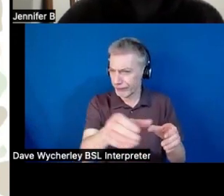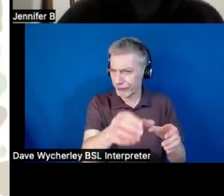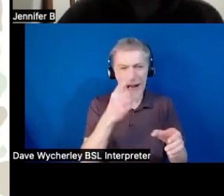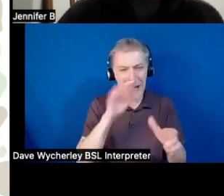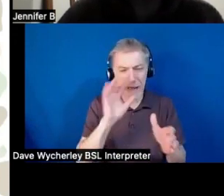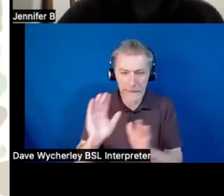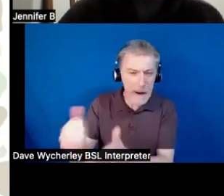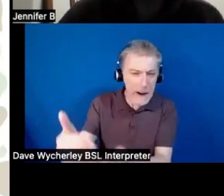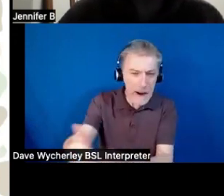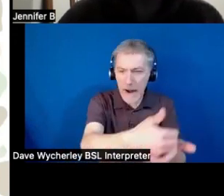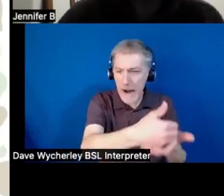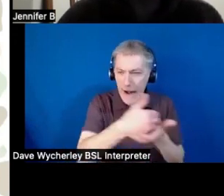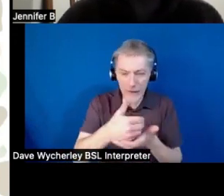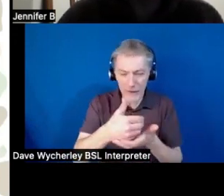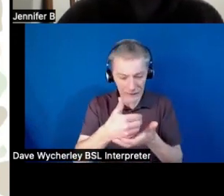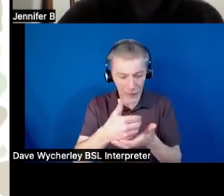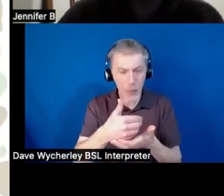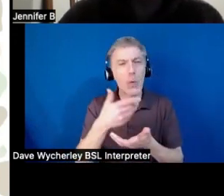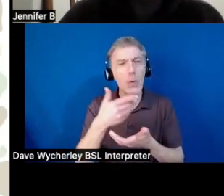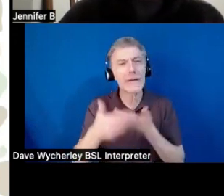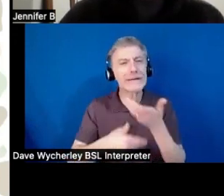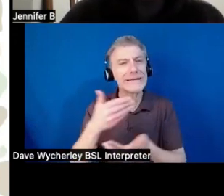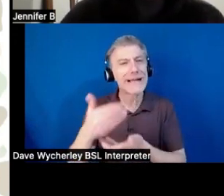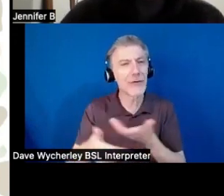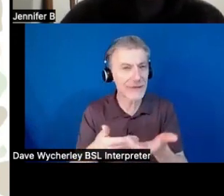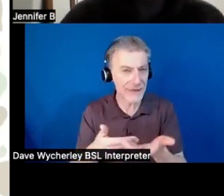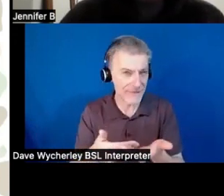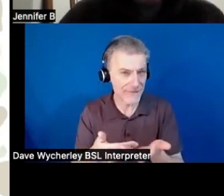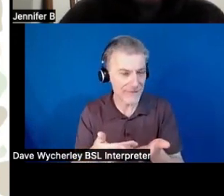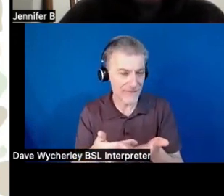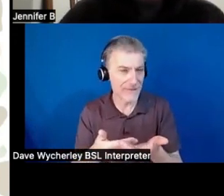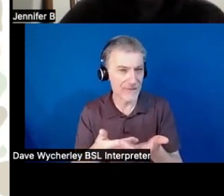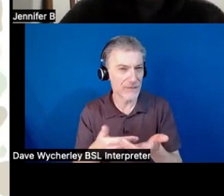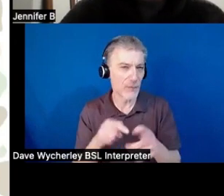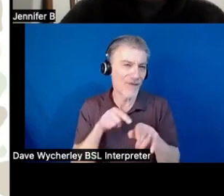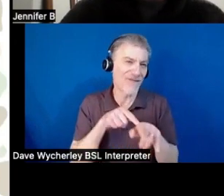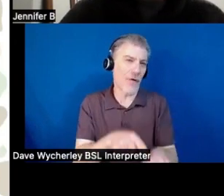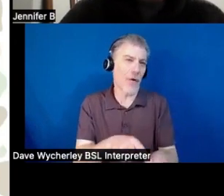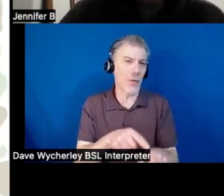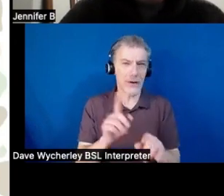coming from those centered in a disability or an illness experience.